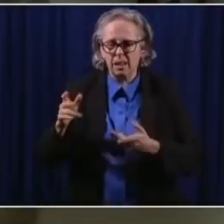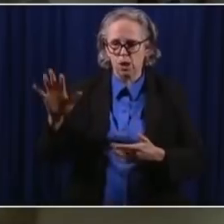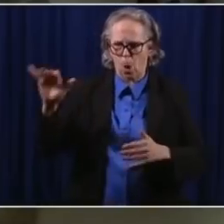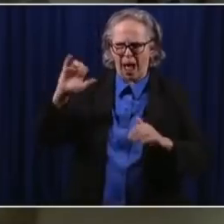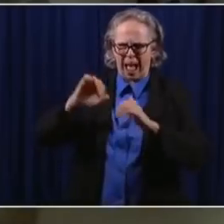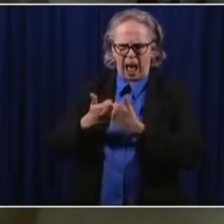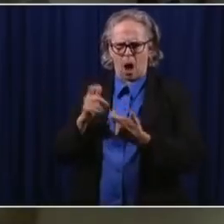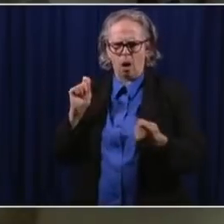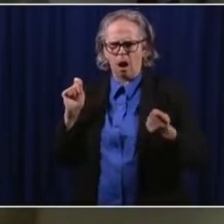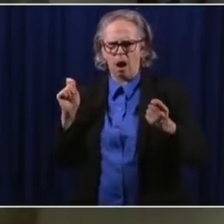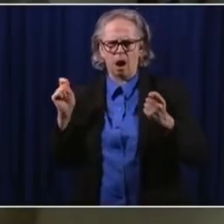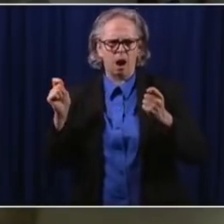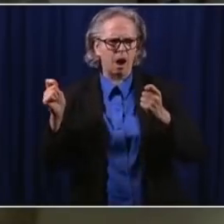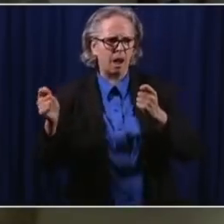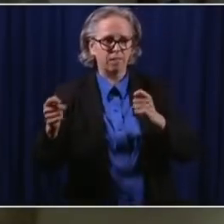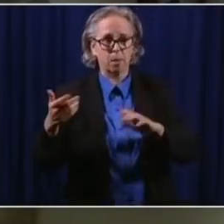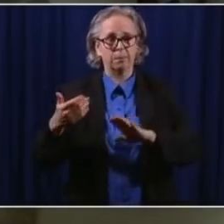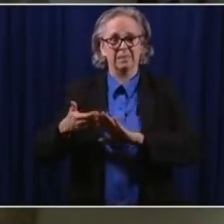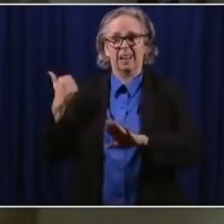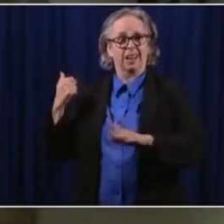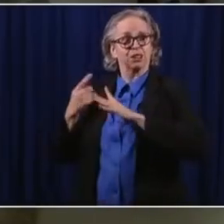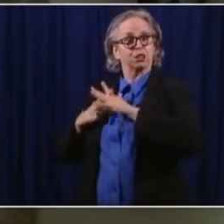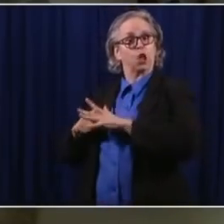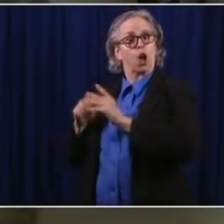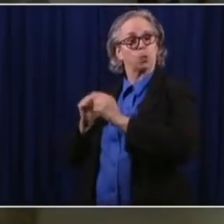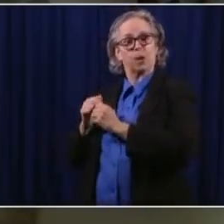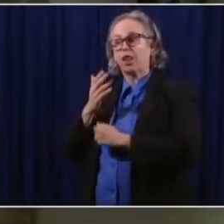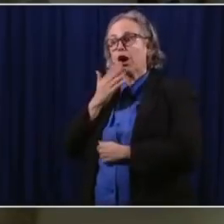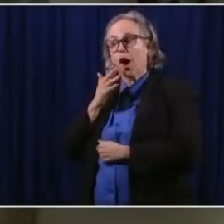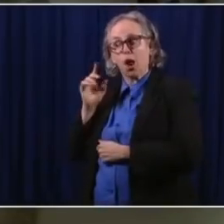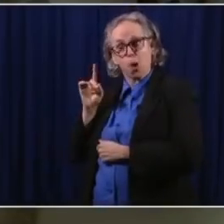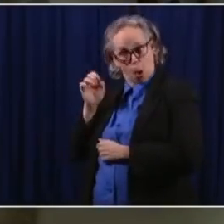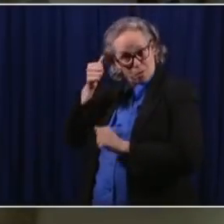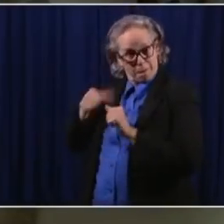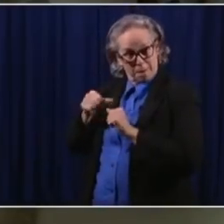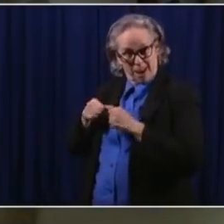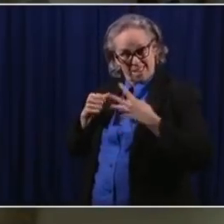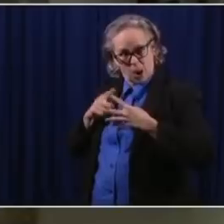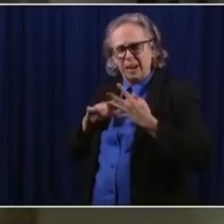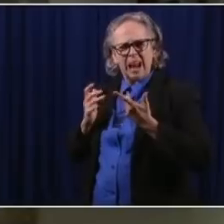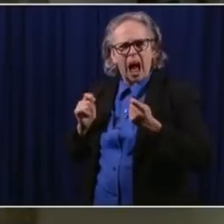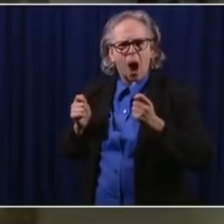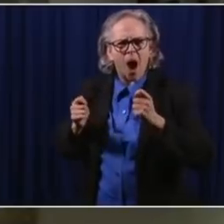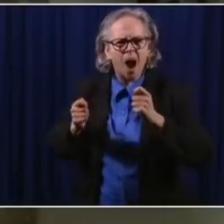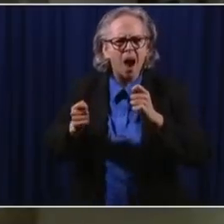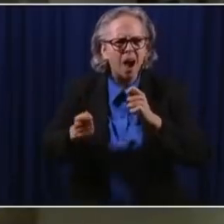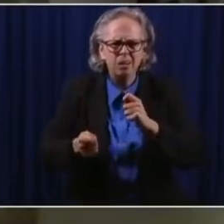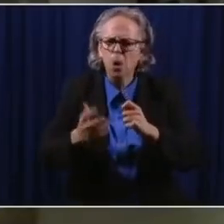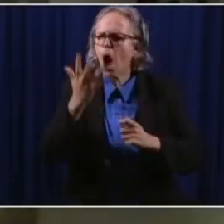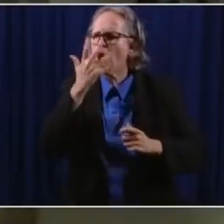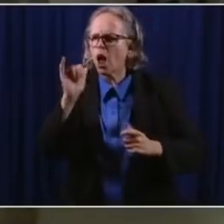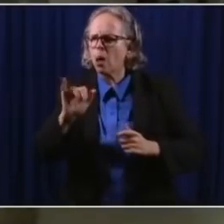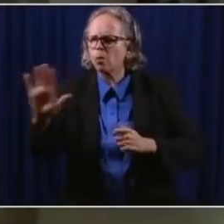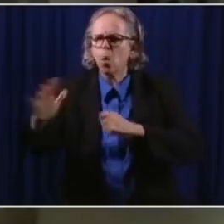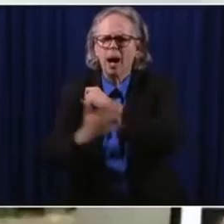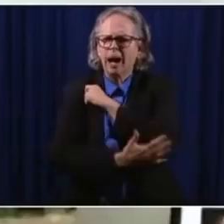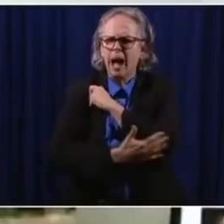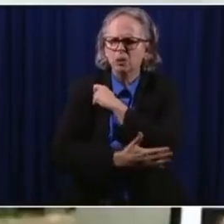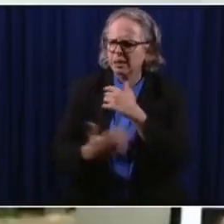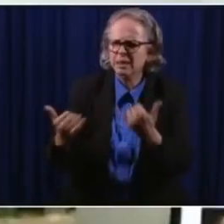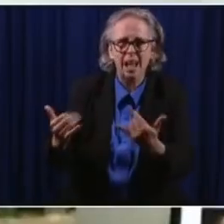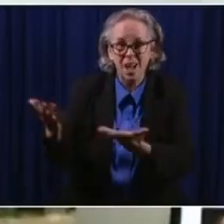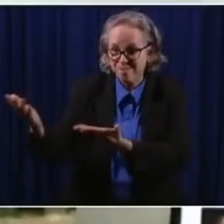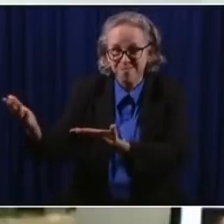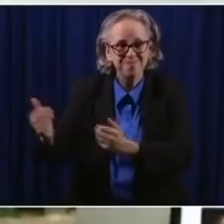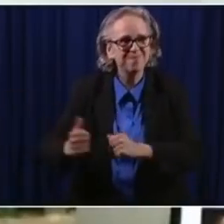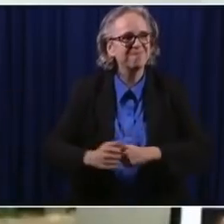color code, and kind of tell us what the evolution has been and maybe where you are today. Well,